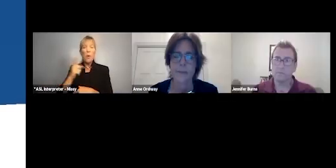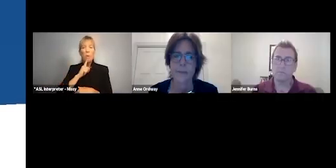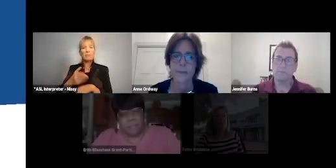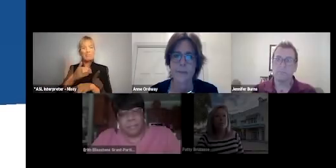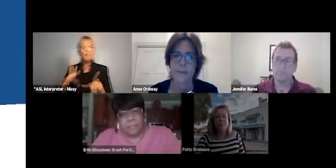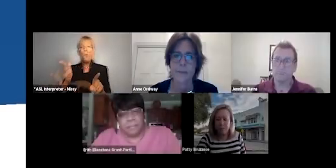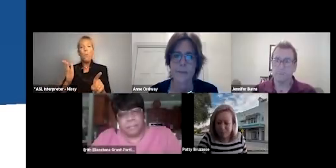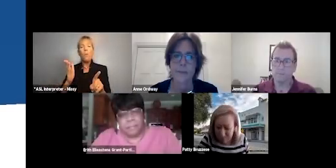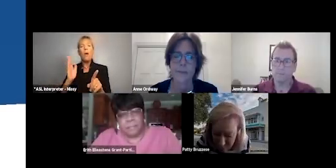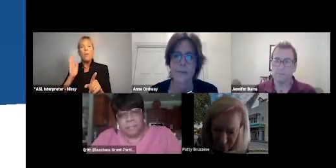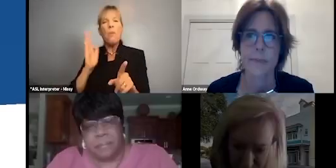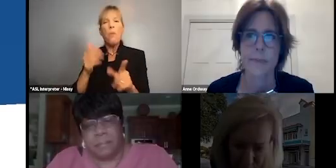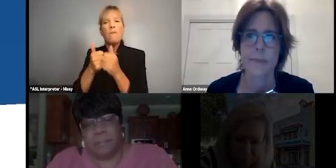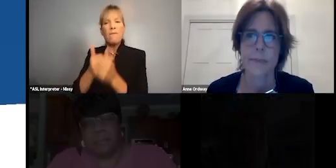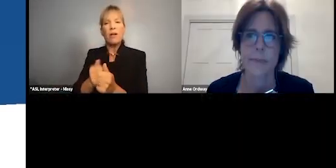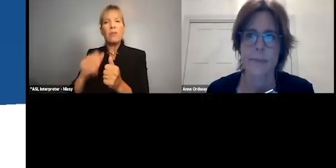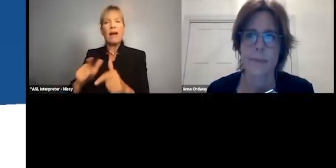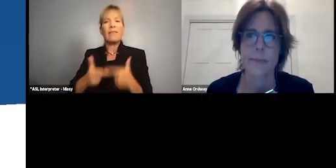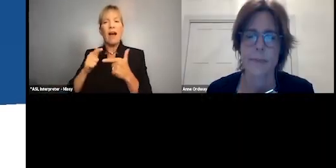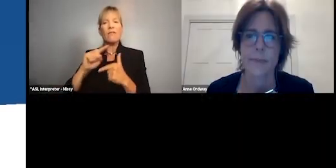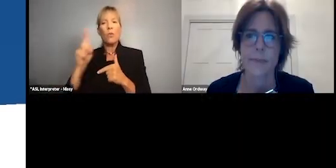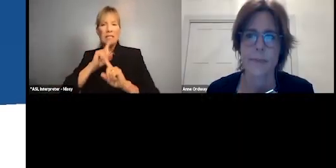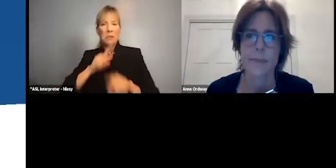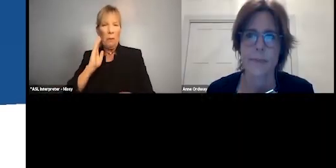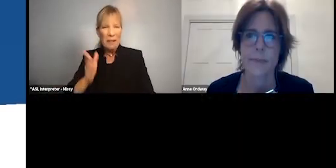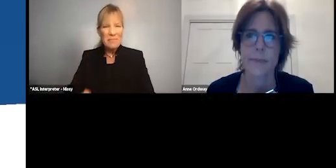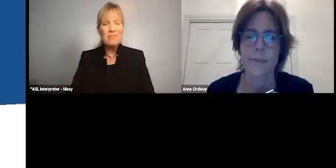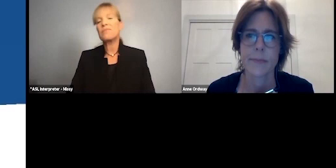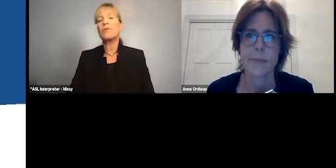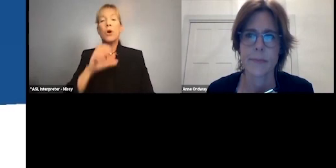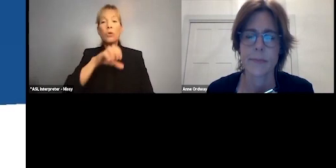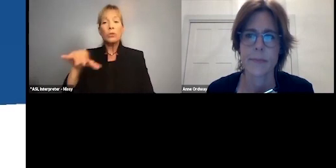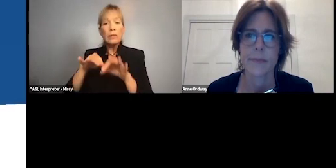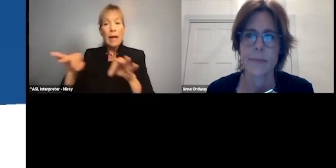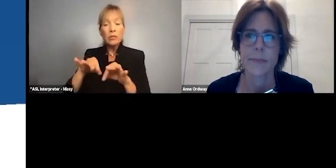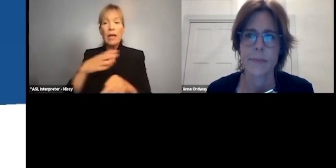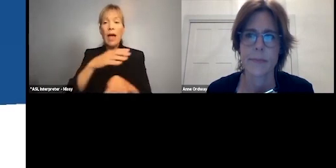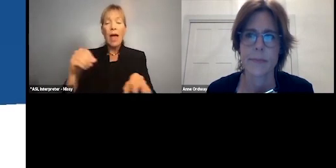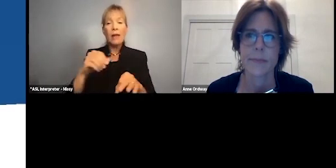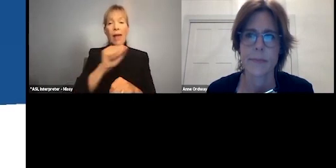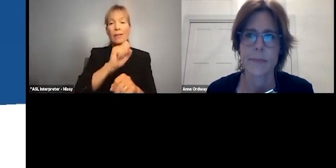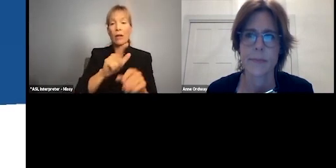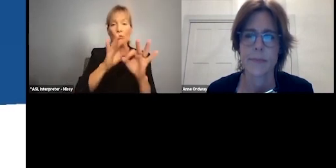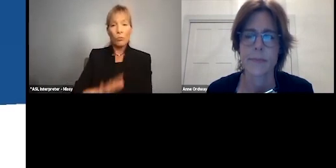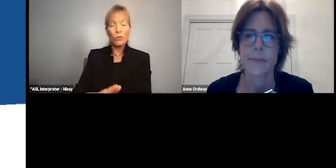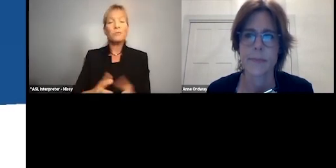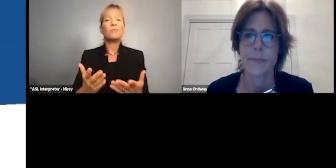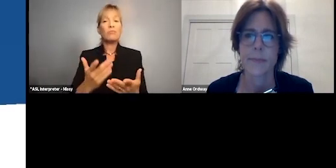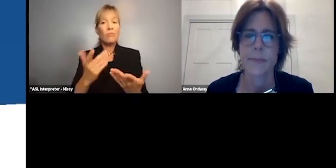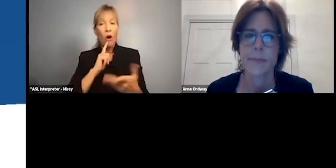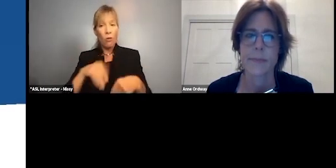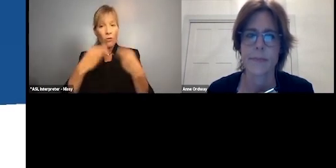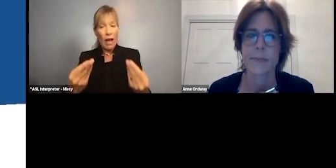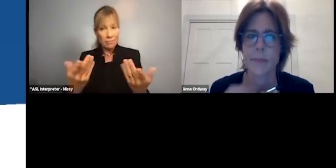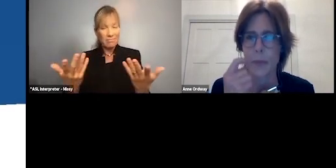pre-recorded, but it will be followed by a live Q&A. Closed captioning and ASL interpreting are being